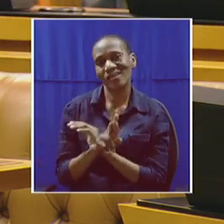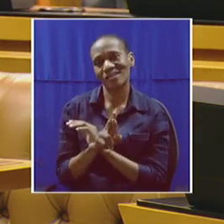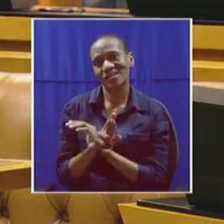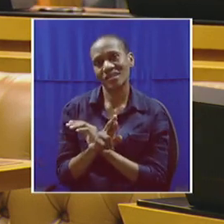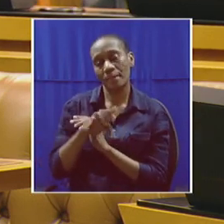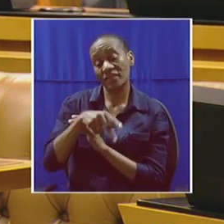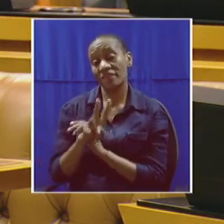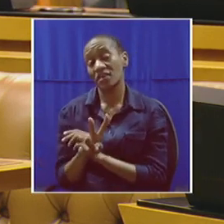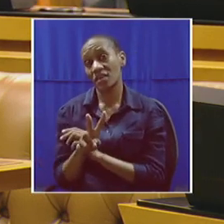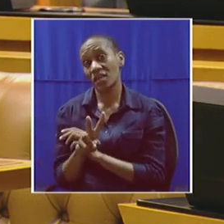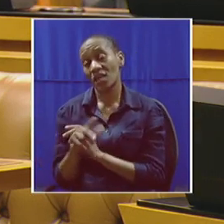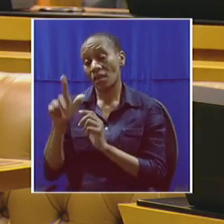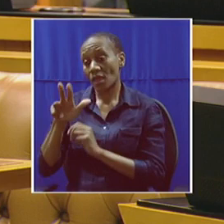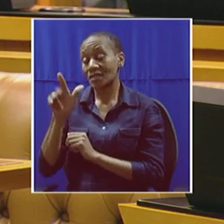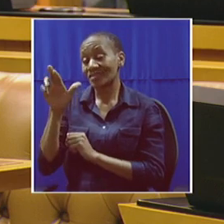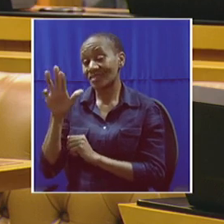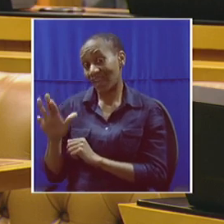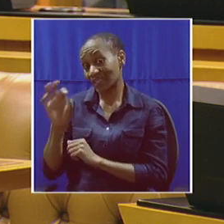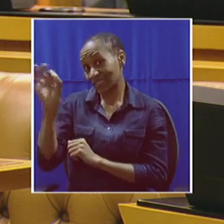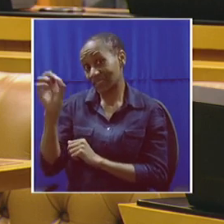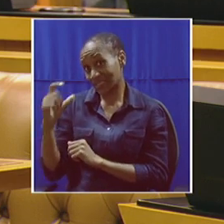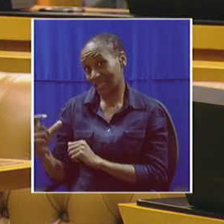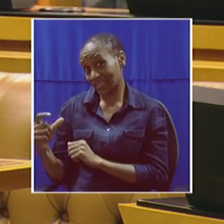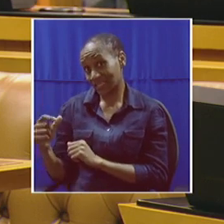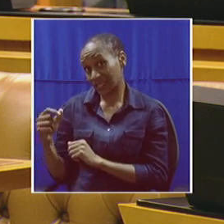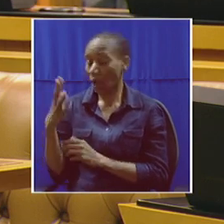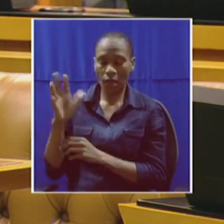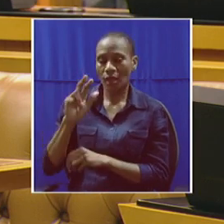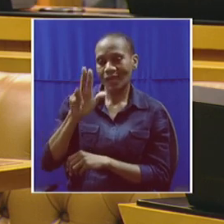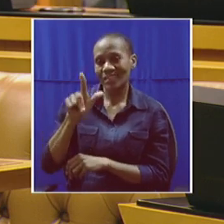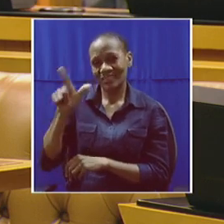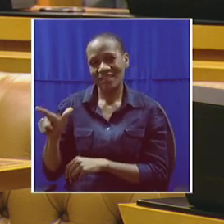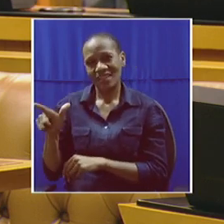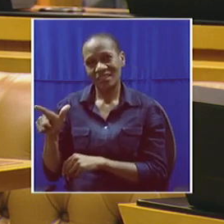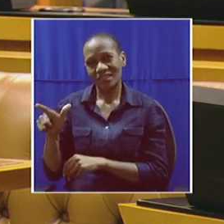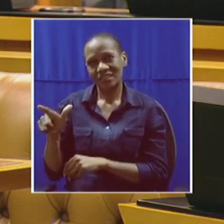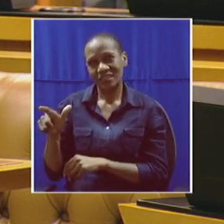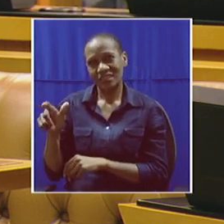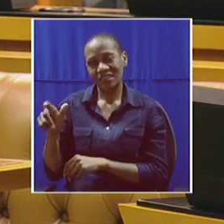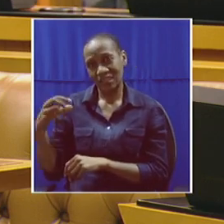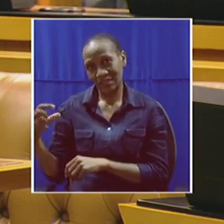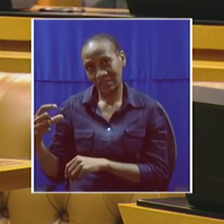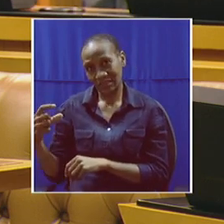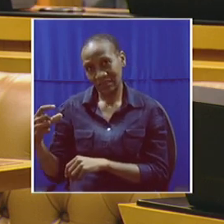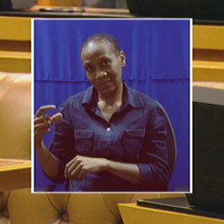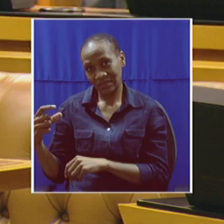PV and 89 cents 87 cents for wind it's coming down but we